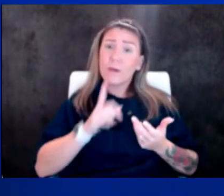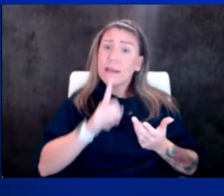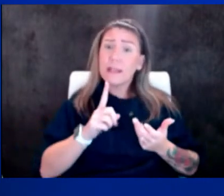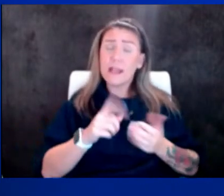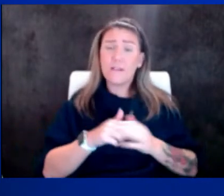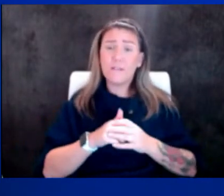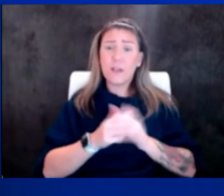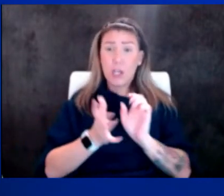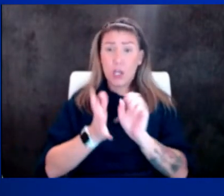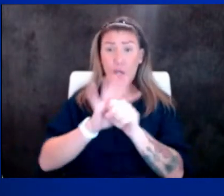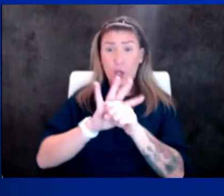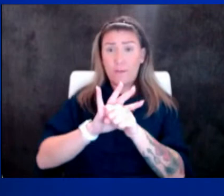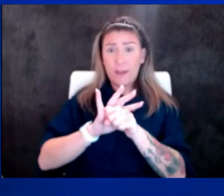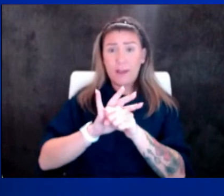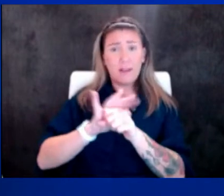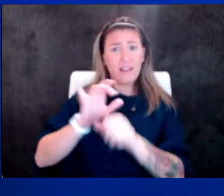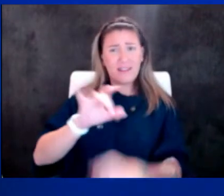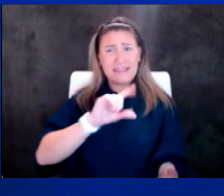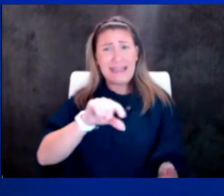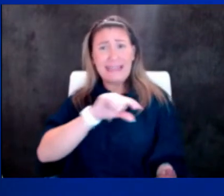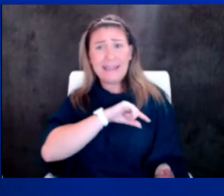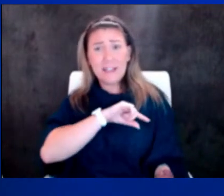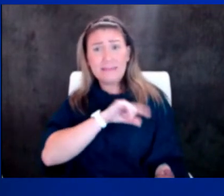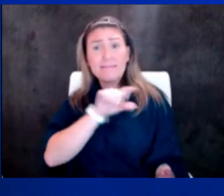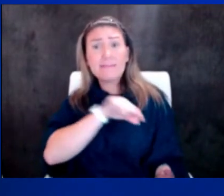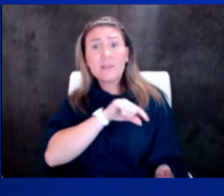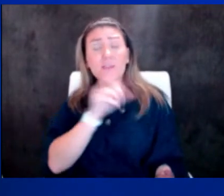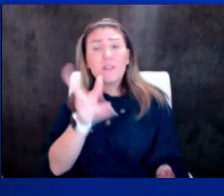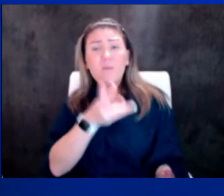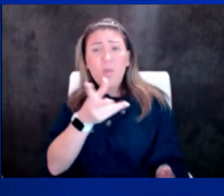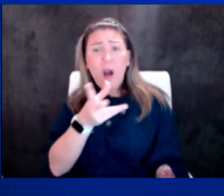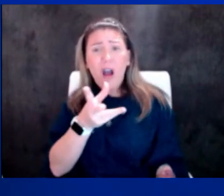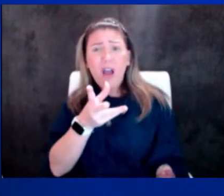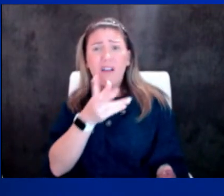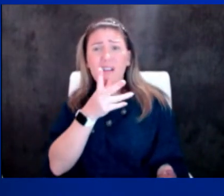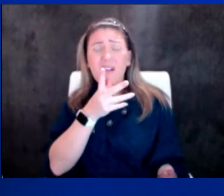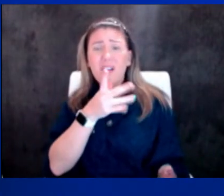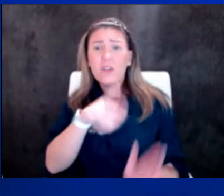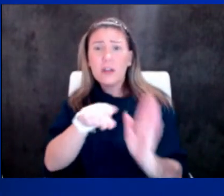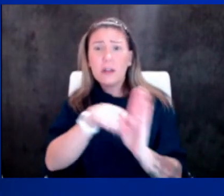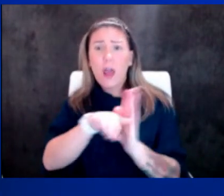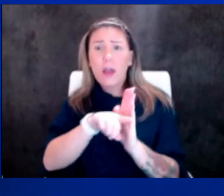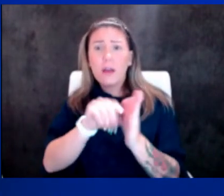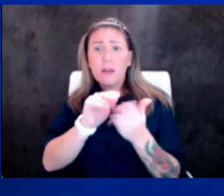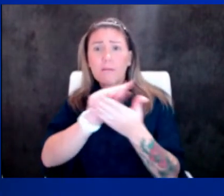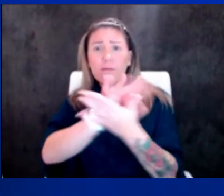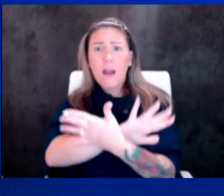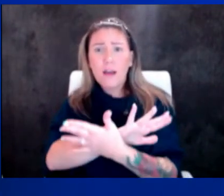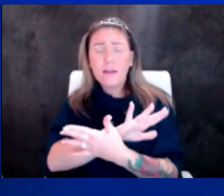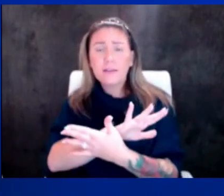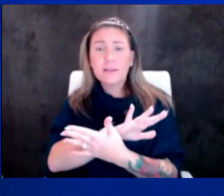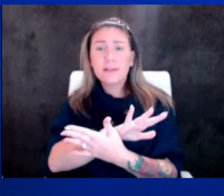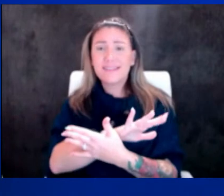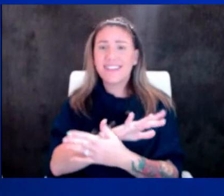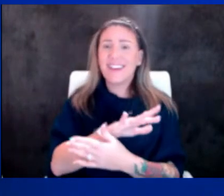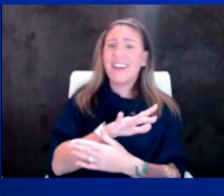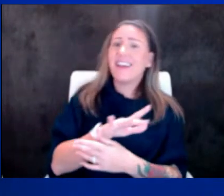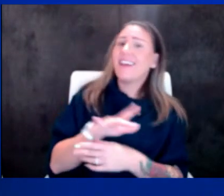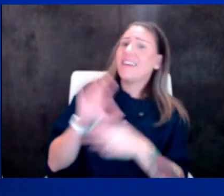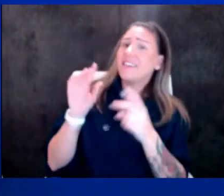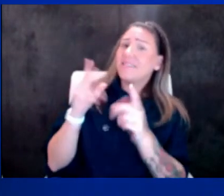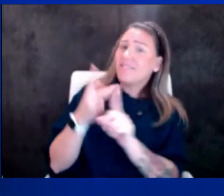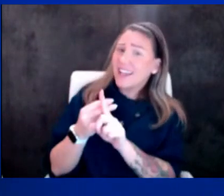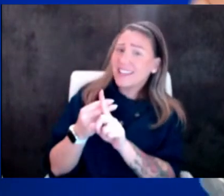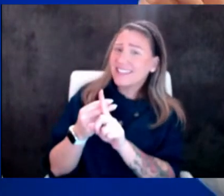guilty. They're guilty of doing bad things to you and to children. Vaccines are not guilty. They are safe, and they keep us